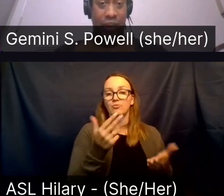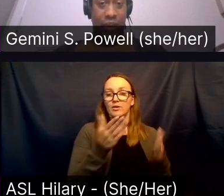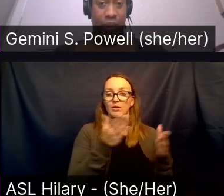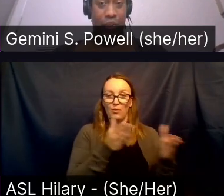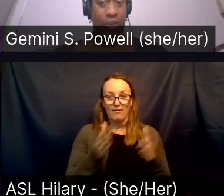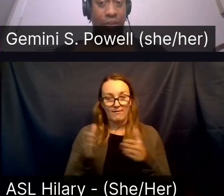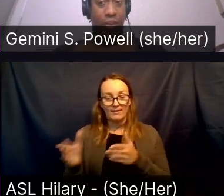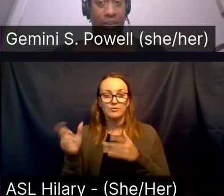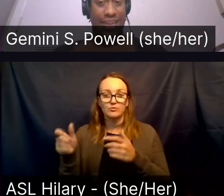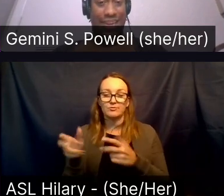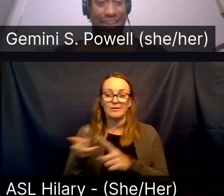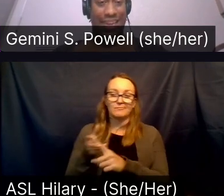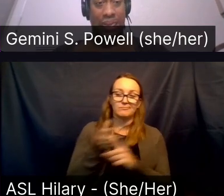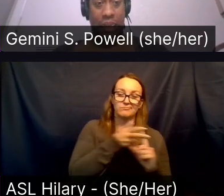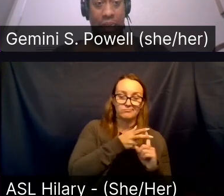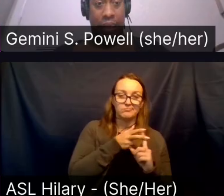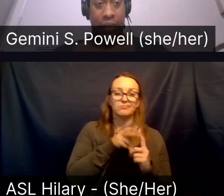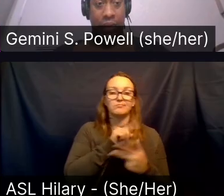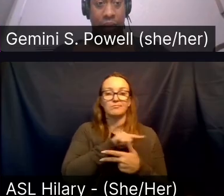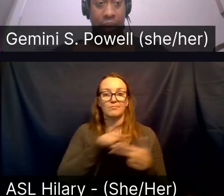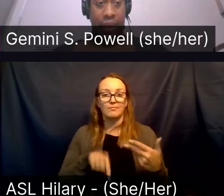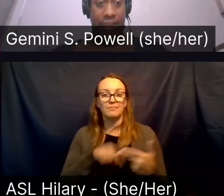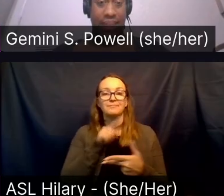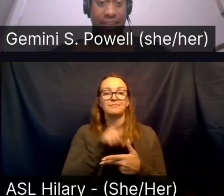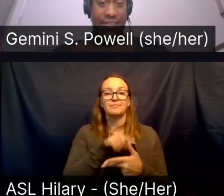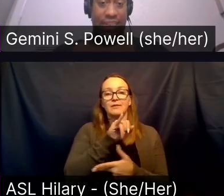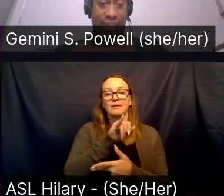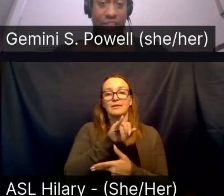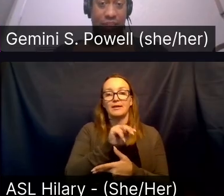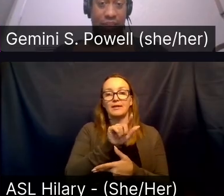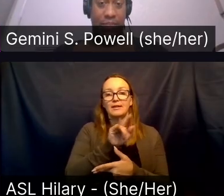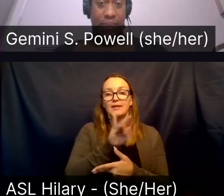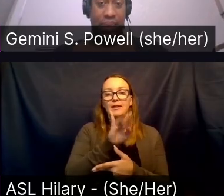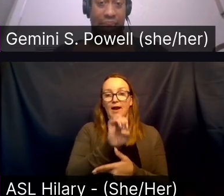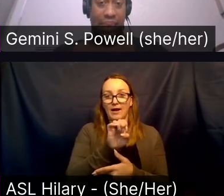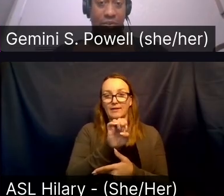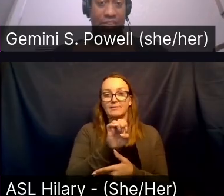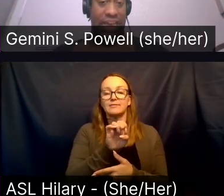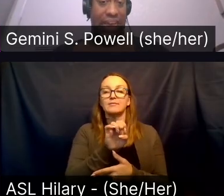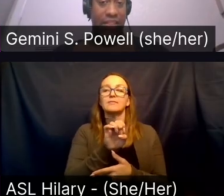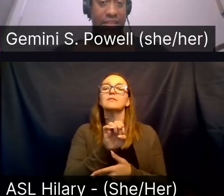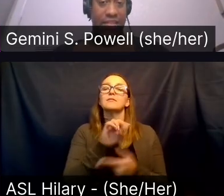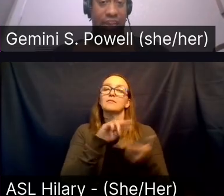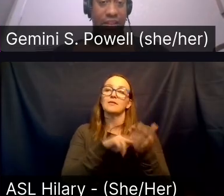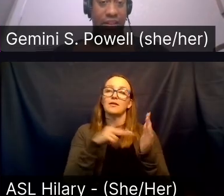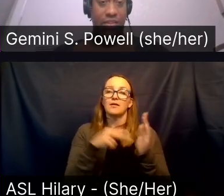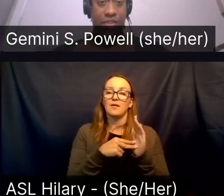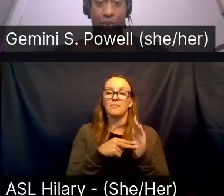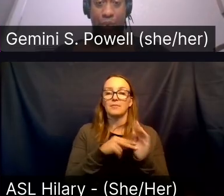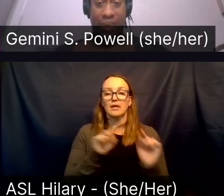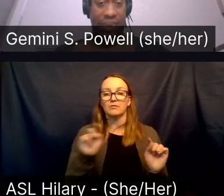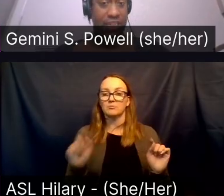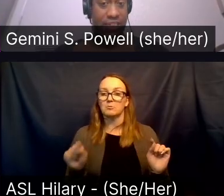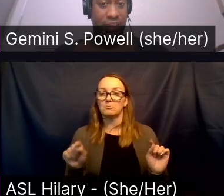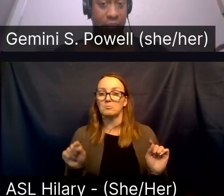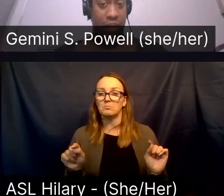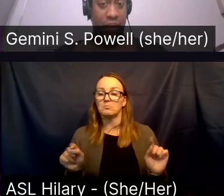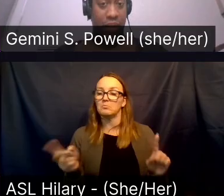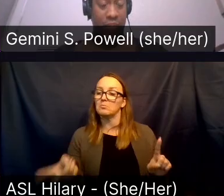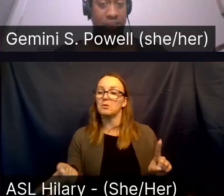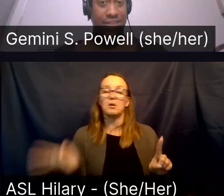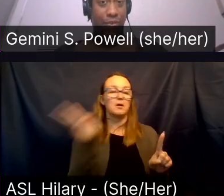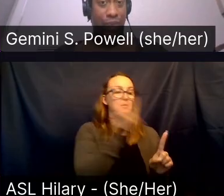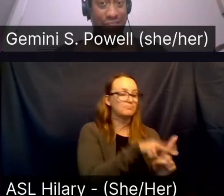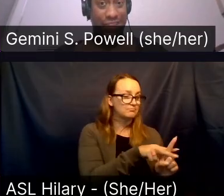in. You can pull it in inline, and that's essentially being able to add the styling to an